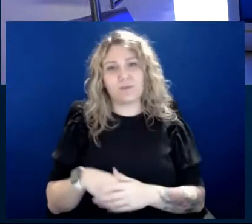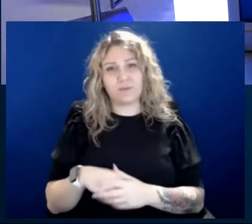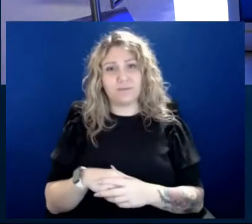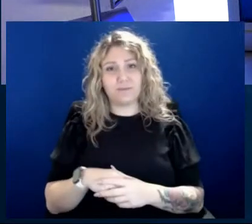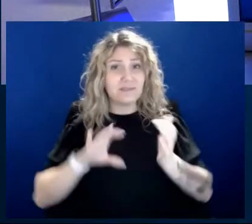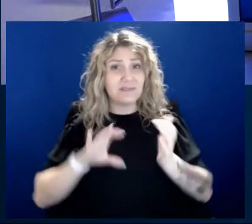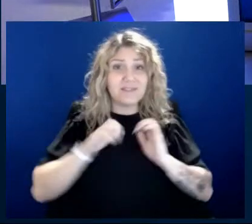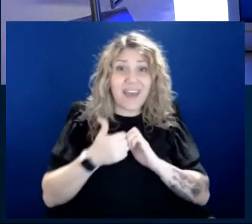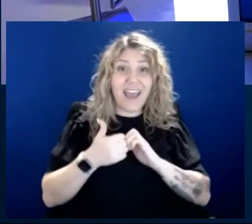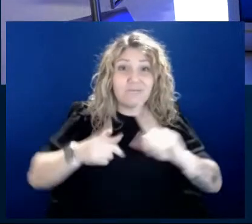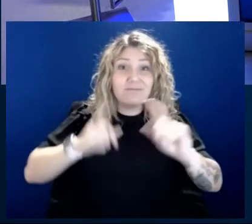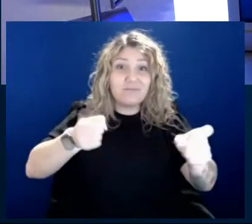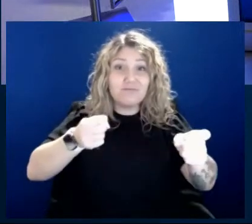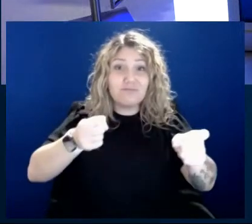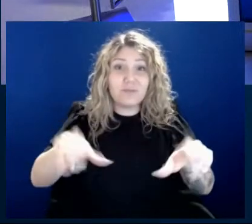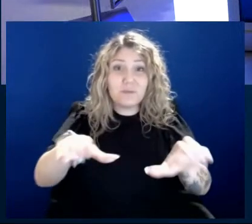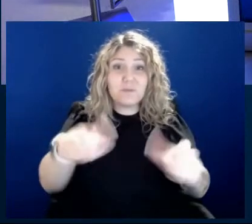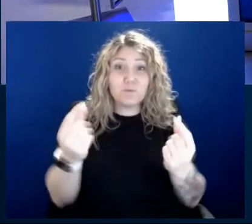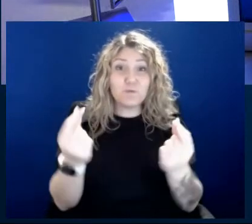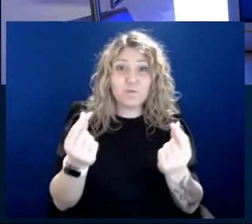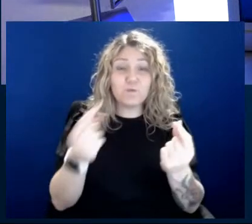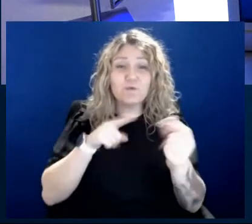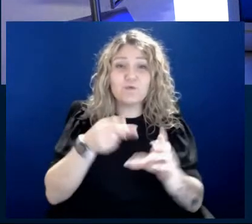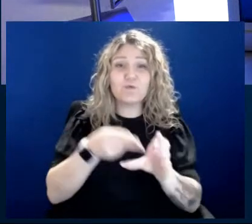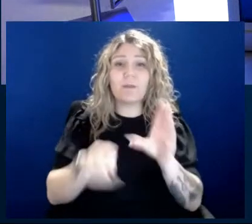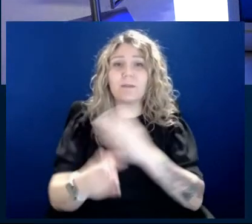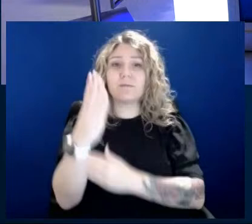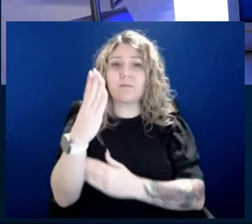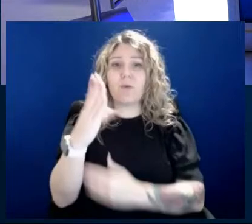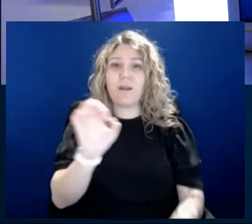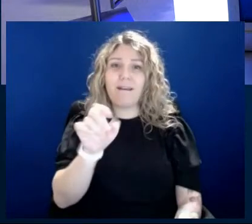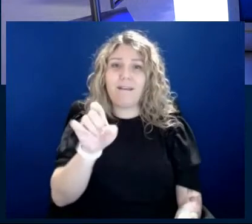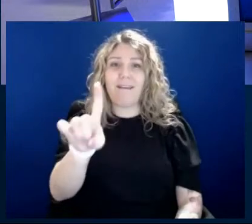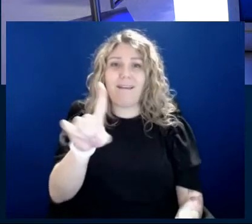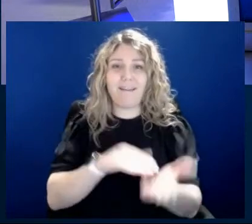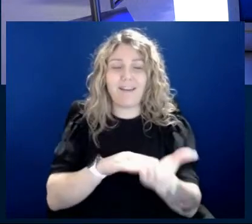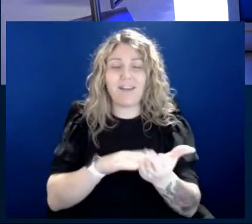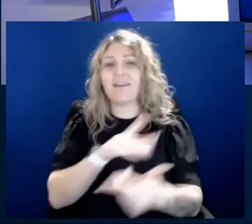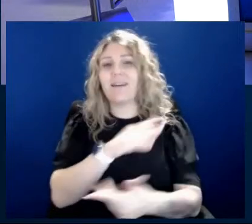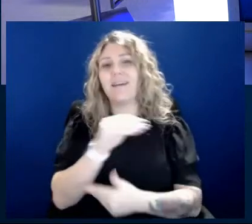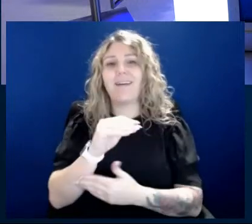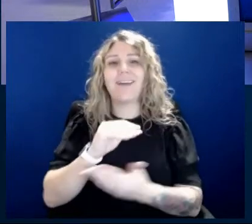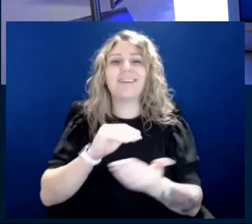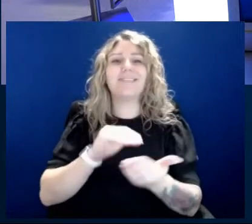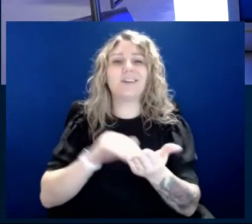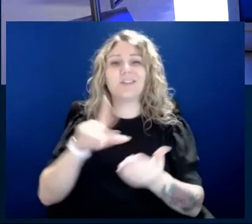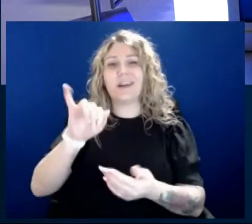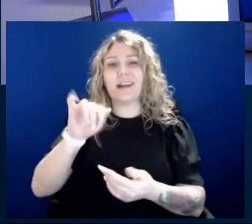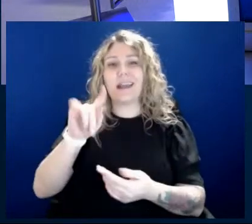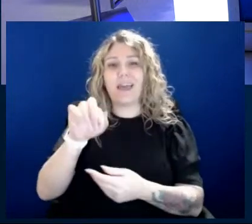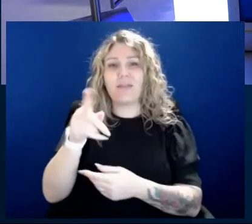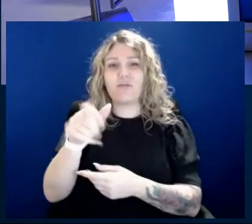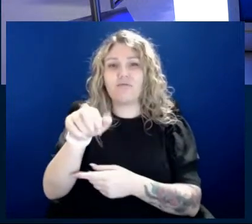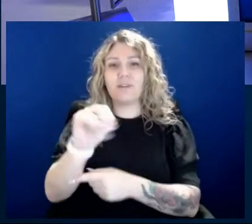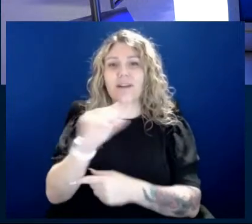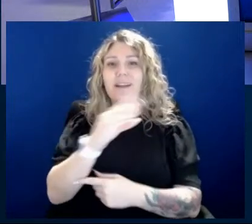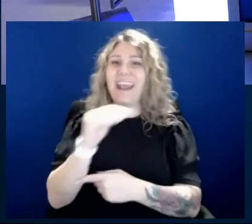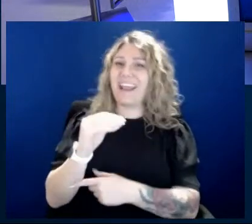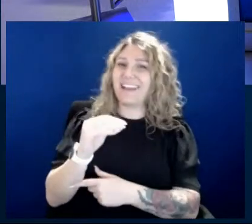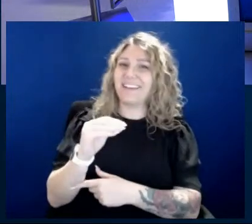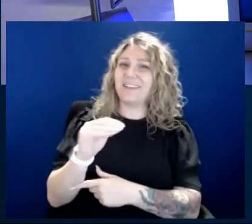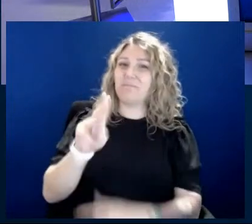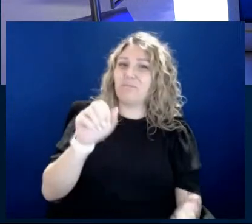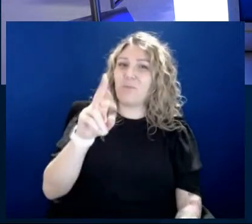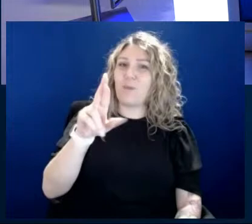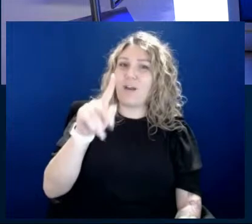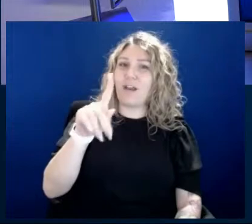grant perform? Joining us this morning is Dr. Ed Ellerbeck and Dr. Catherine Satterwhite, also Mariana Ramirez joining us to talk more about it. Hello,